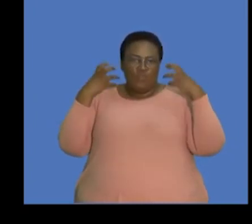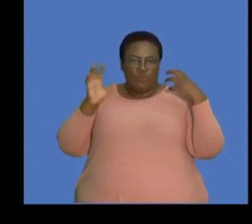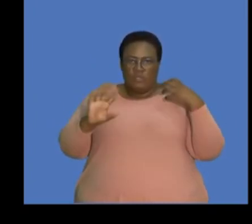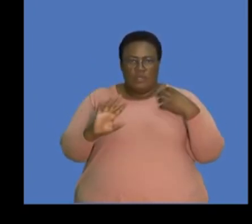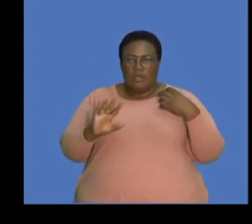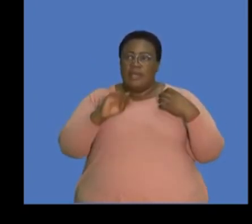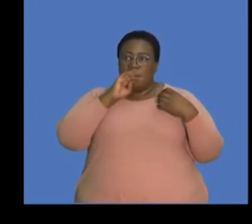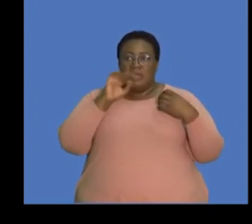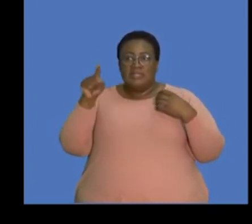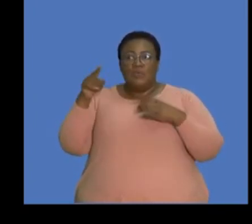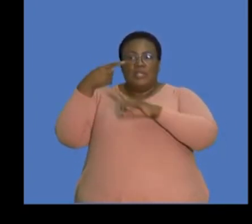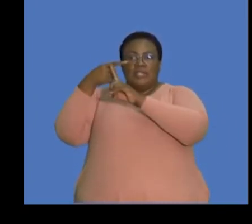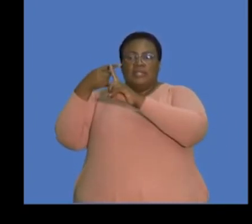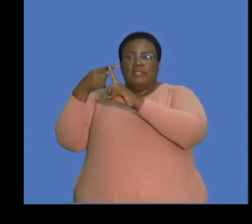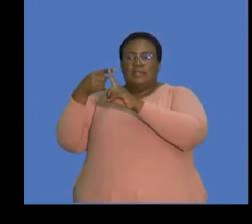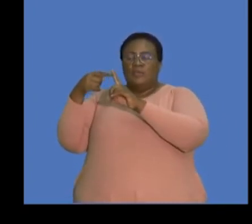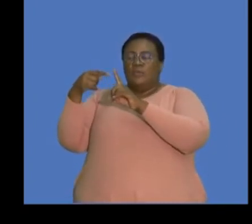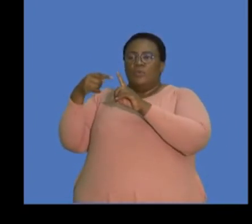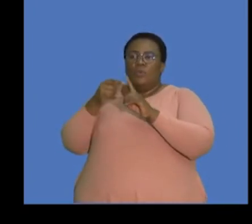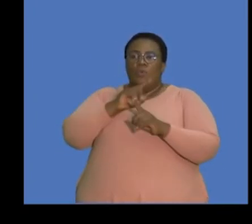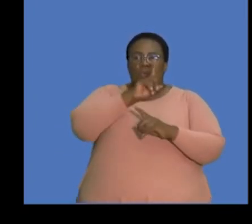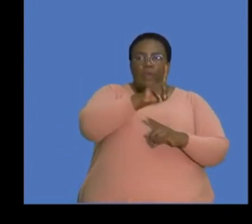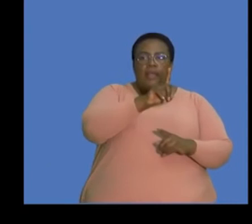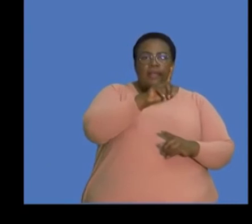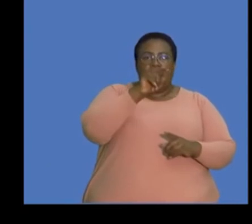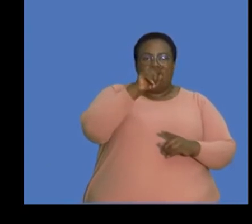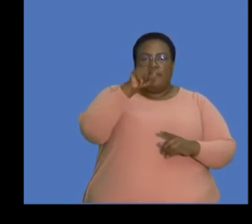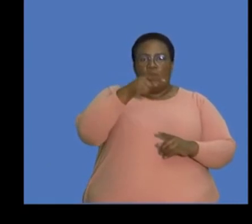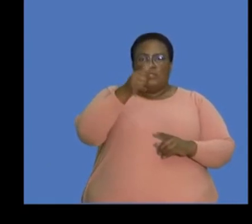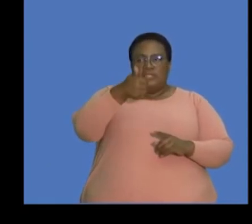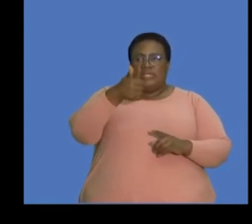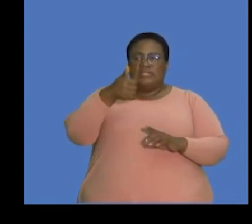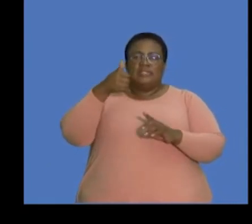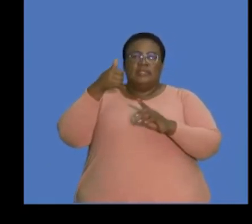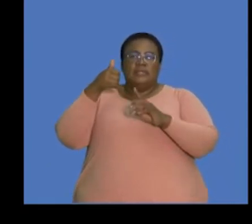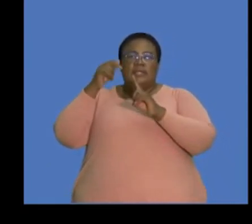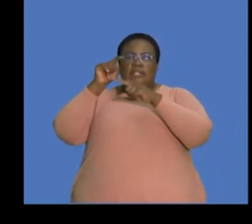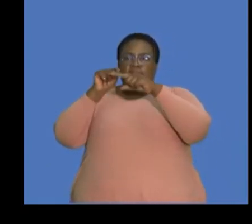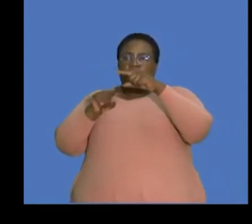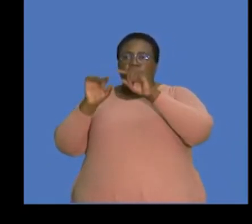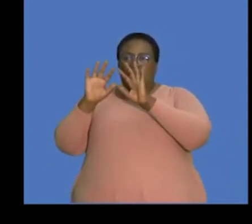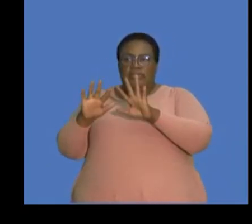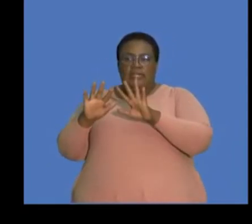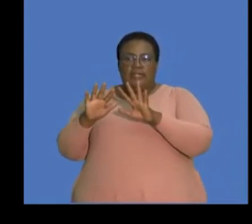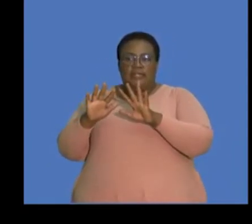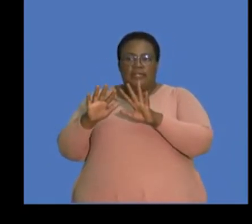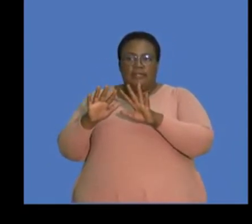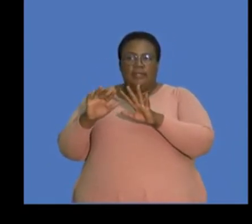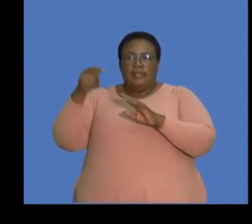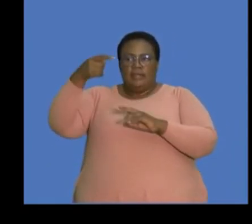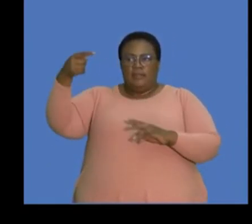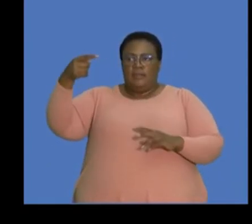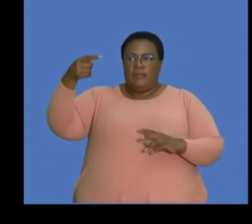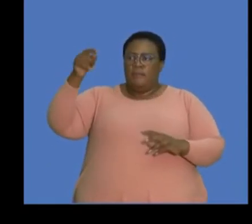Now here it means we're dividing by 10, 1.6. We're dividing it by 10 exponent negative 19